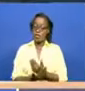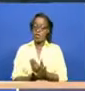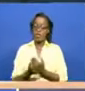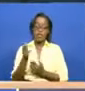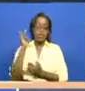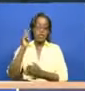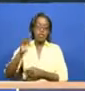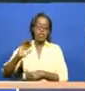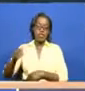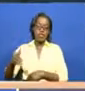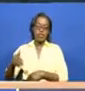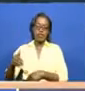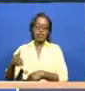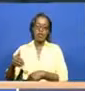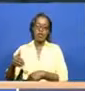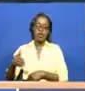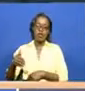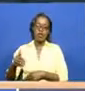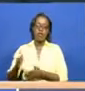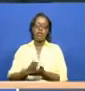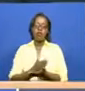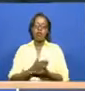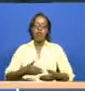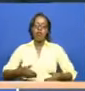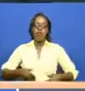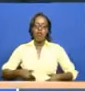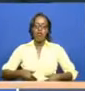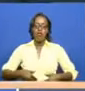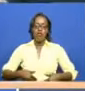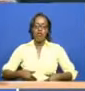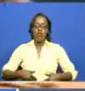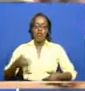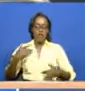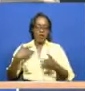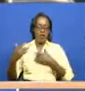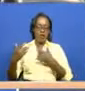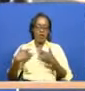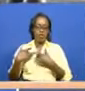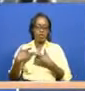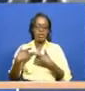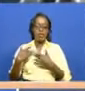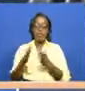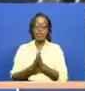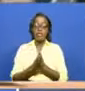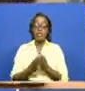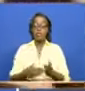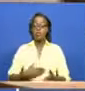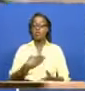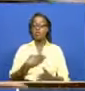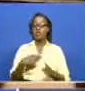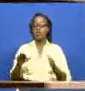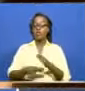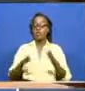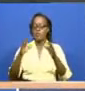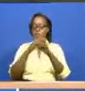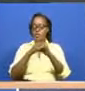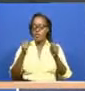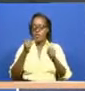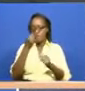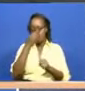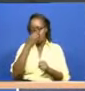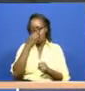Kisii town. A number of youths are actually raising concern with the visit of Deputy President William Ruto. Of